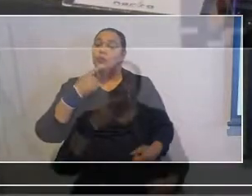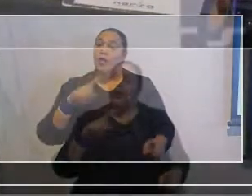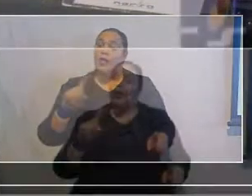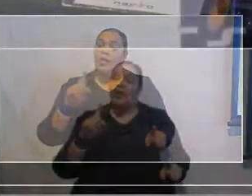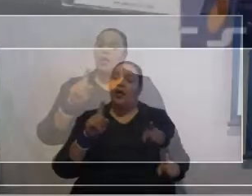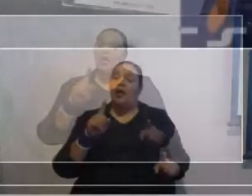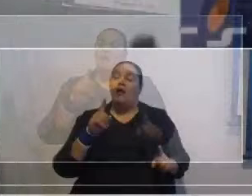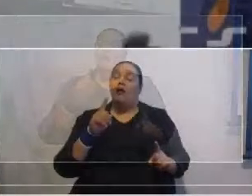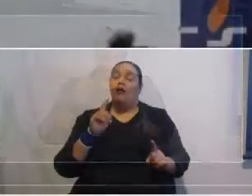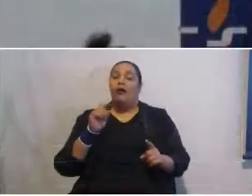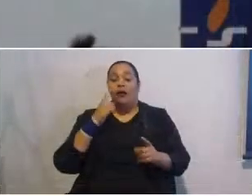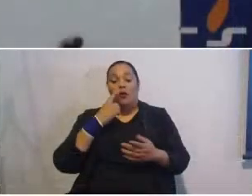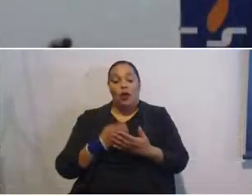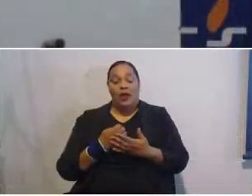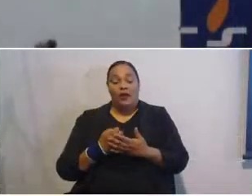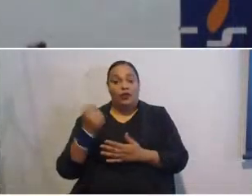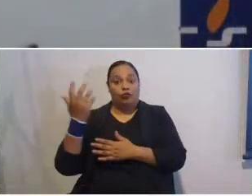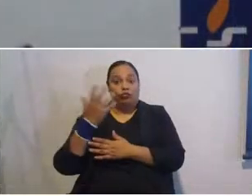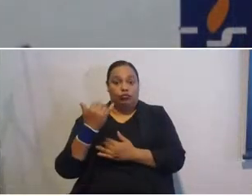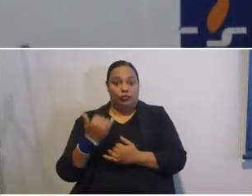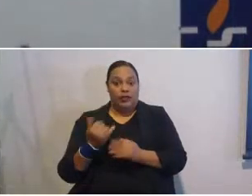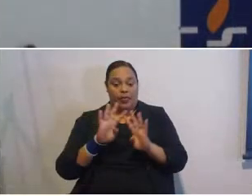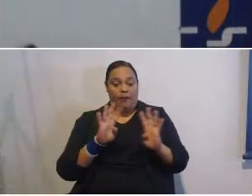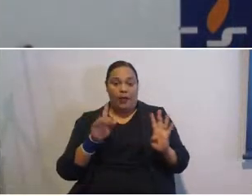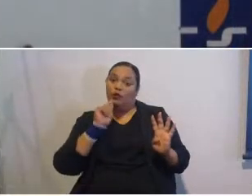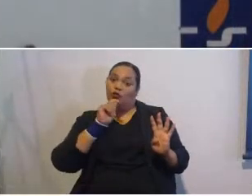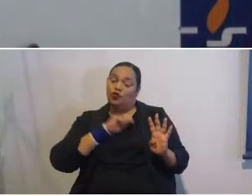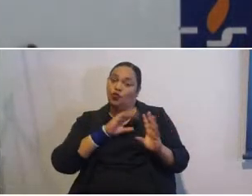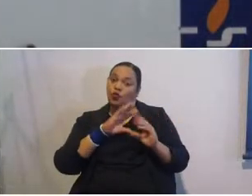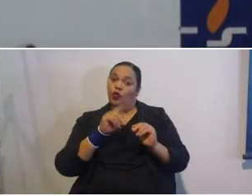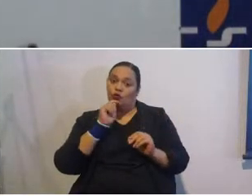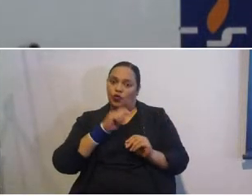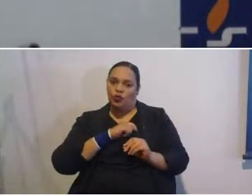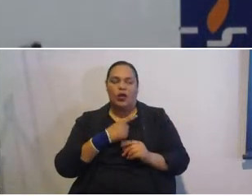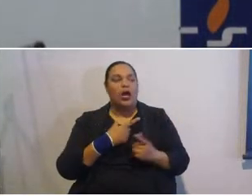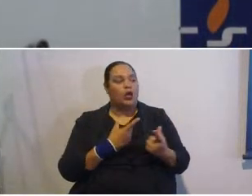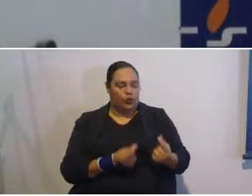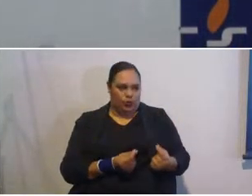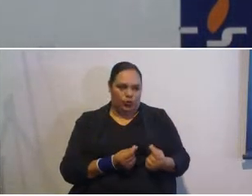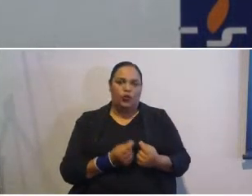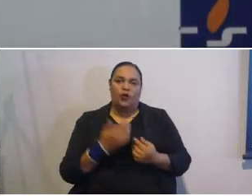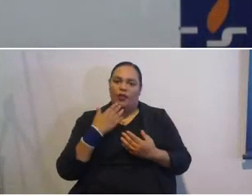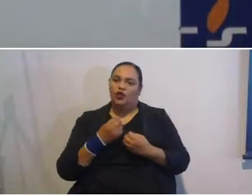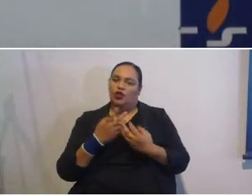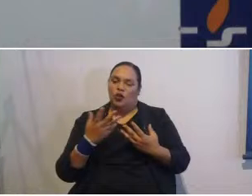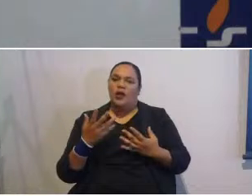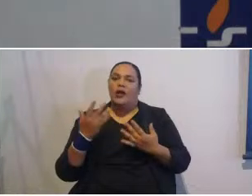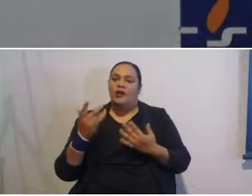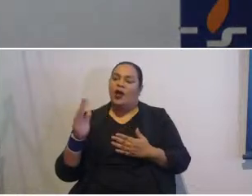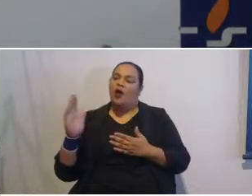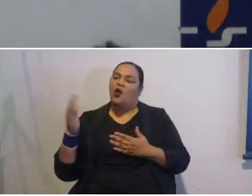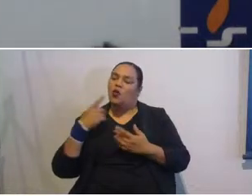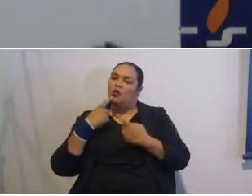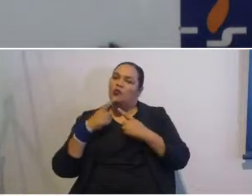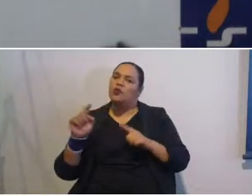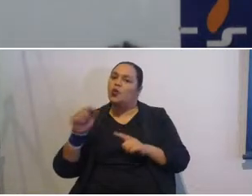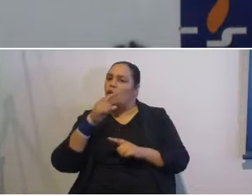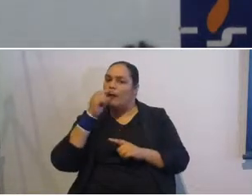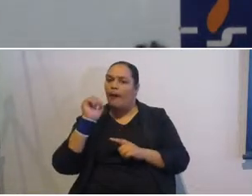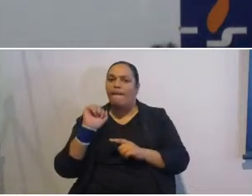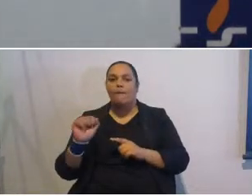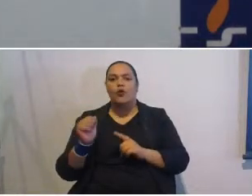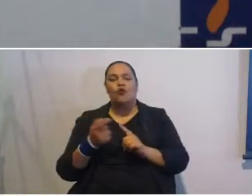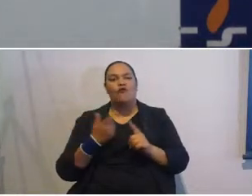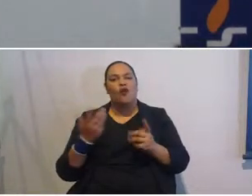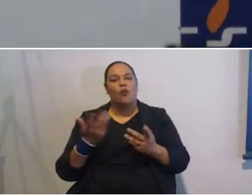that the evidence you are going to give to this panel is the truth and the whole truth? I do. Thank you very much. May you please state your name,